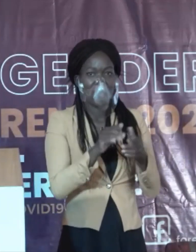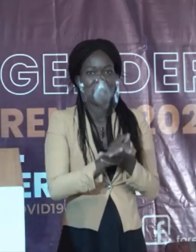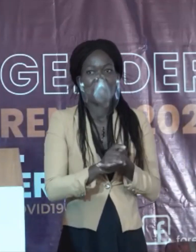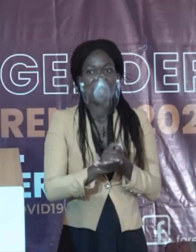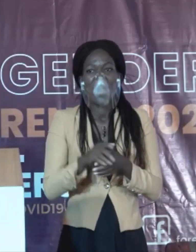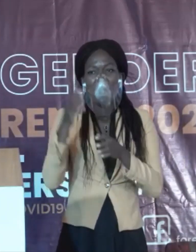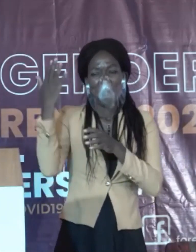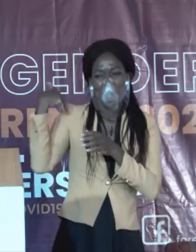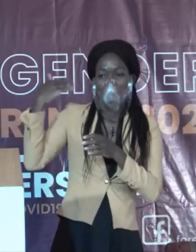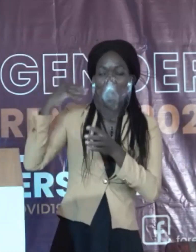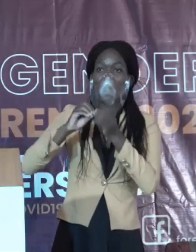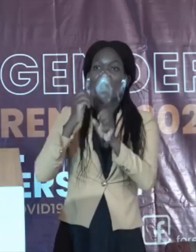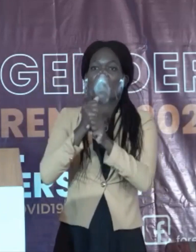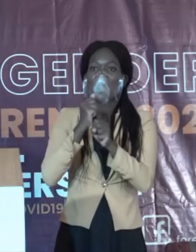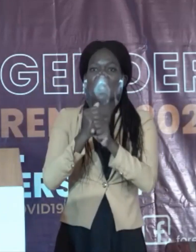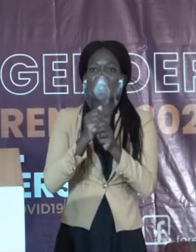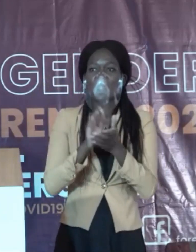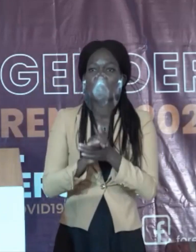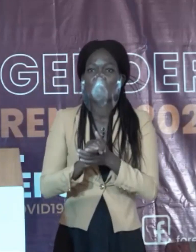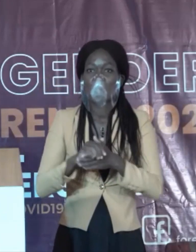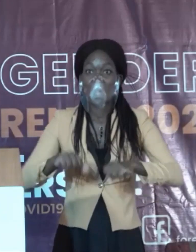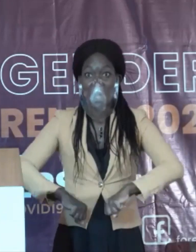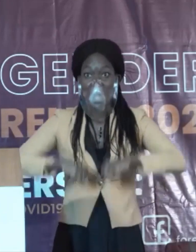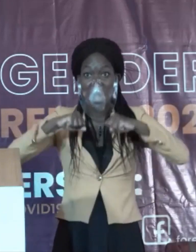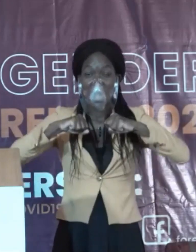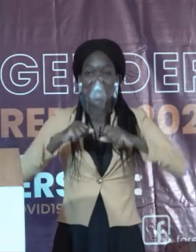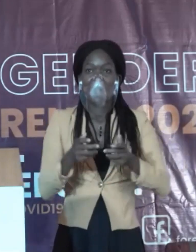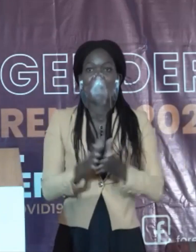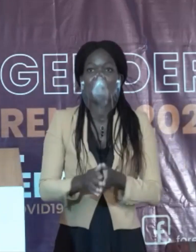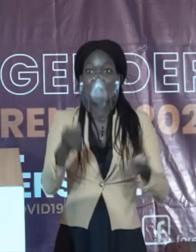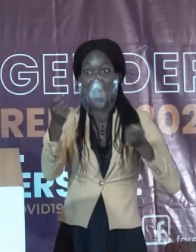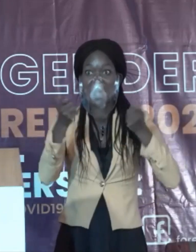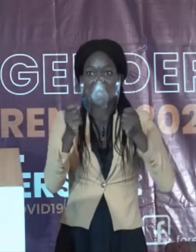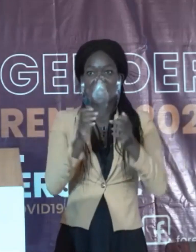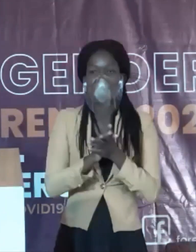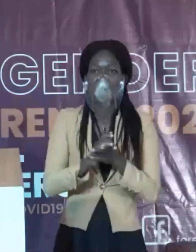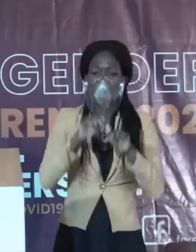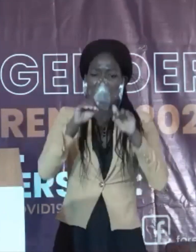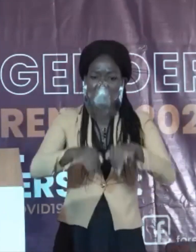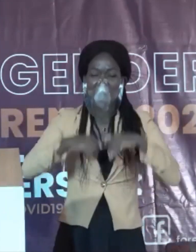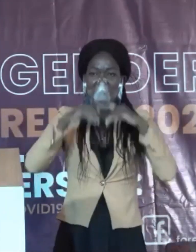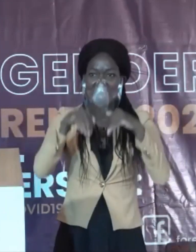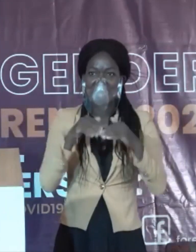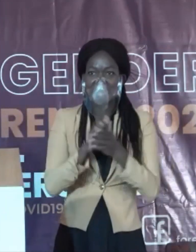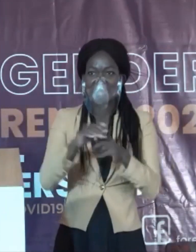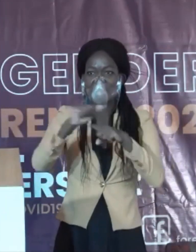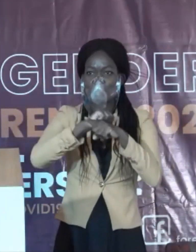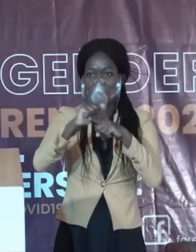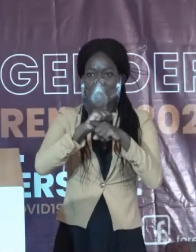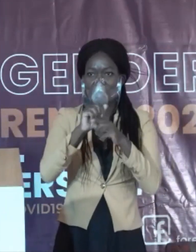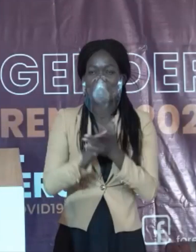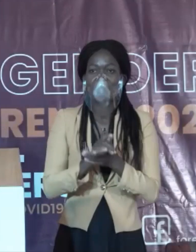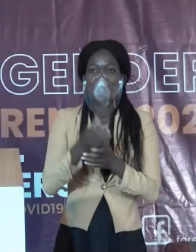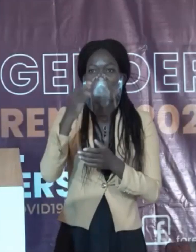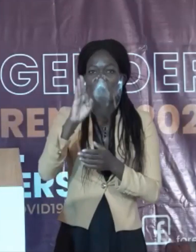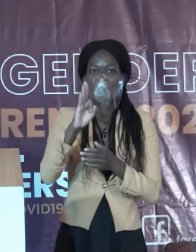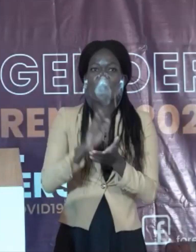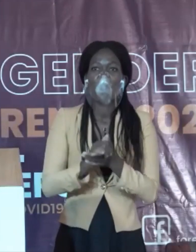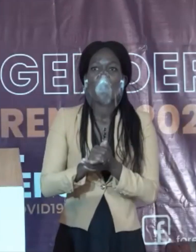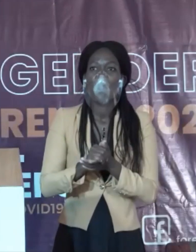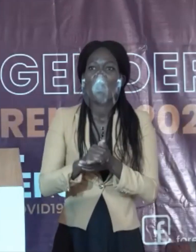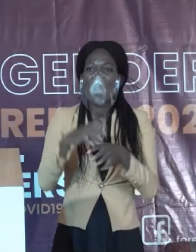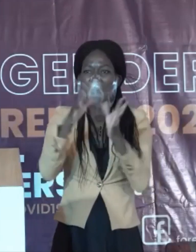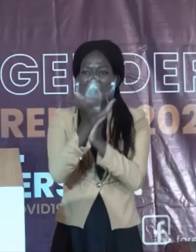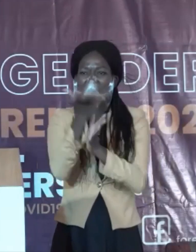manager of the mining training and development program for a Bisha mining share company in